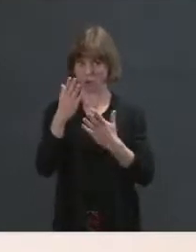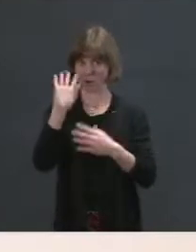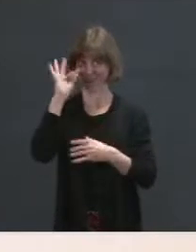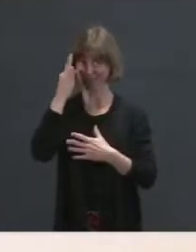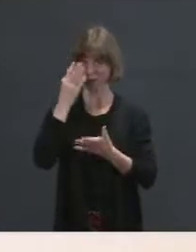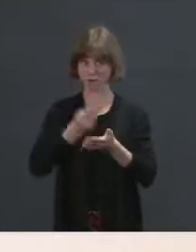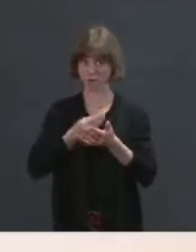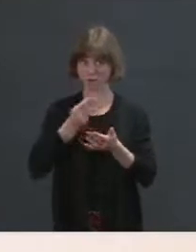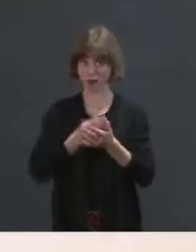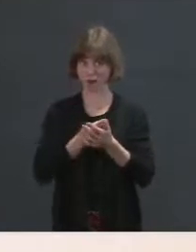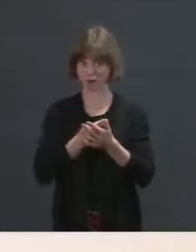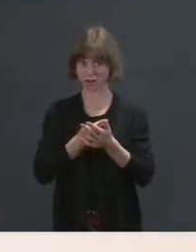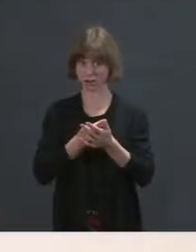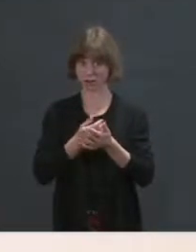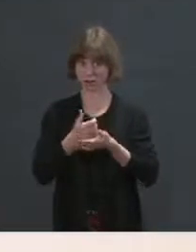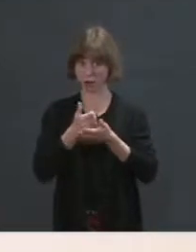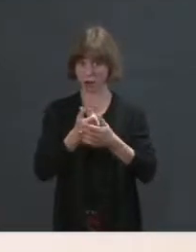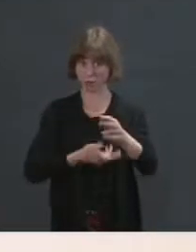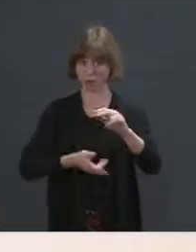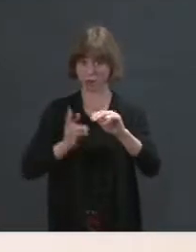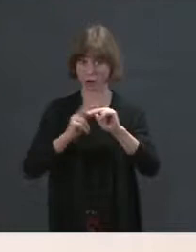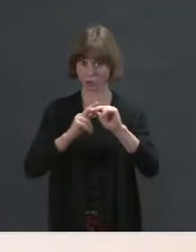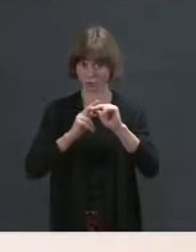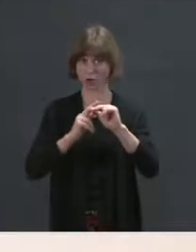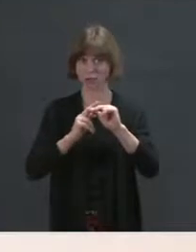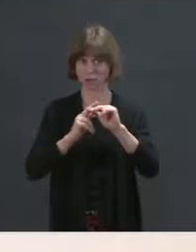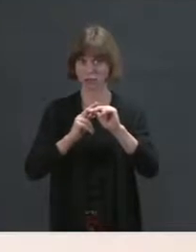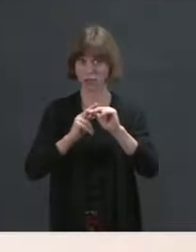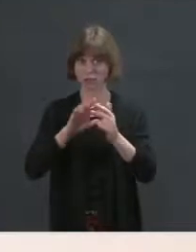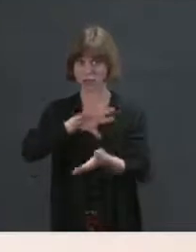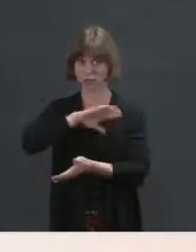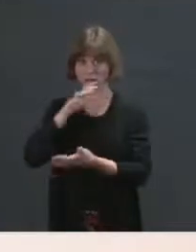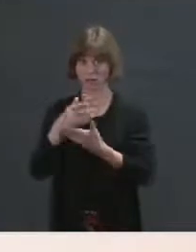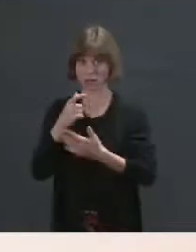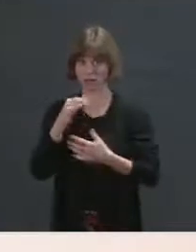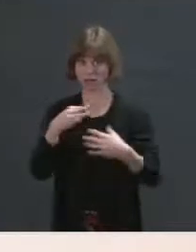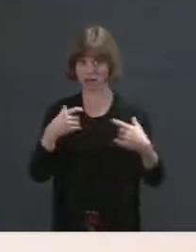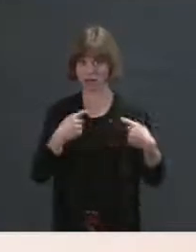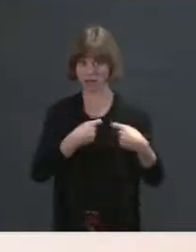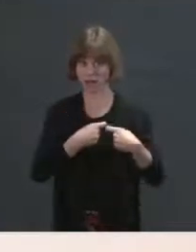help increase the supply of semiconductors?